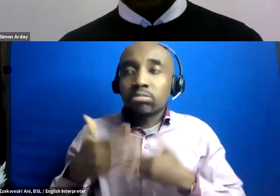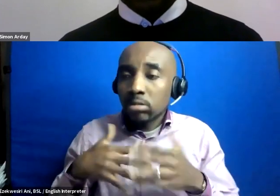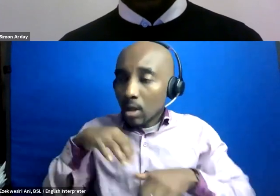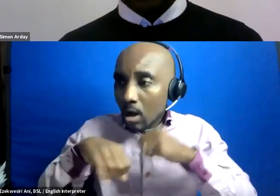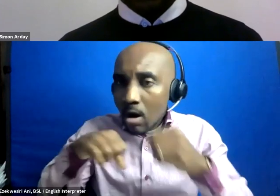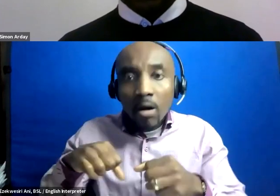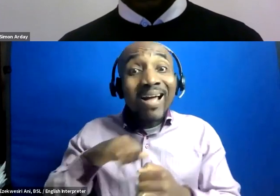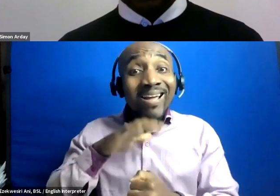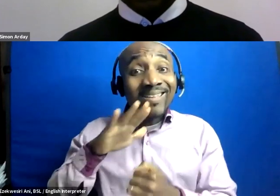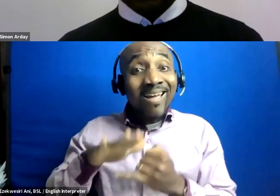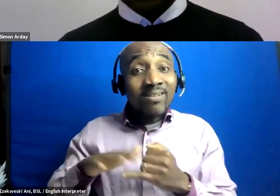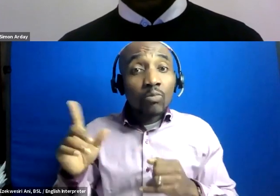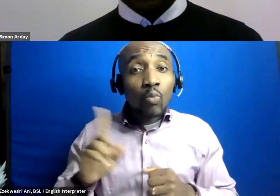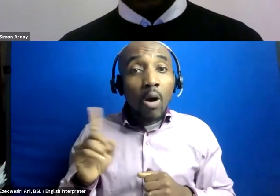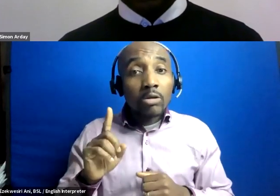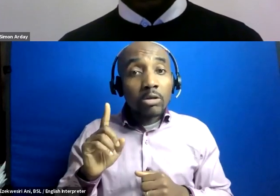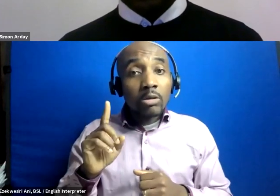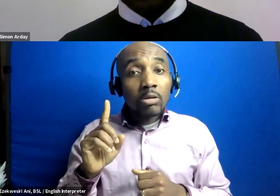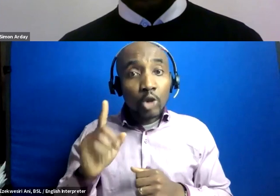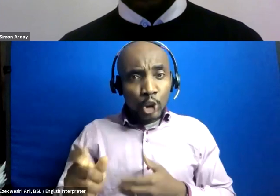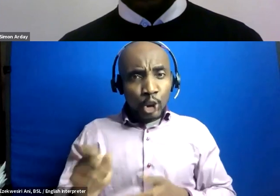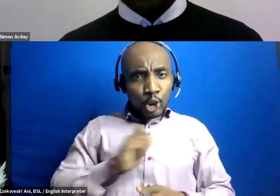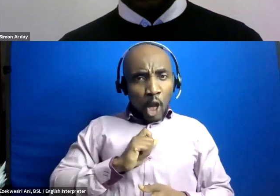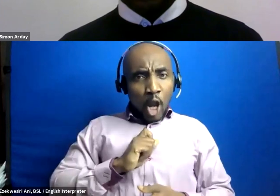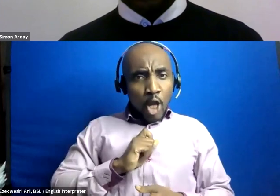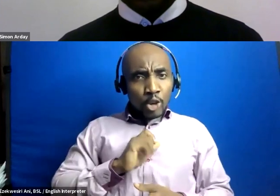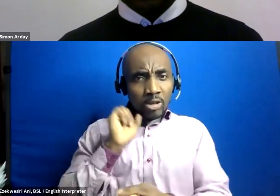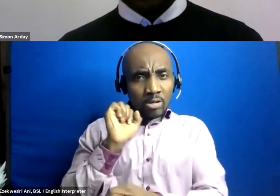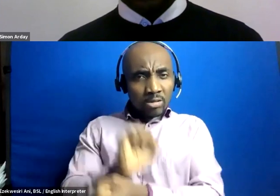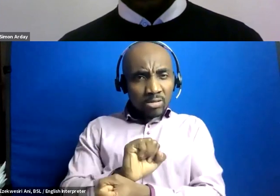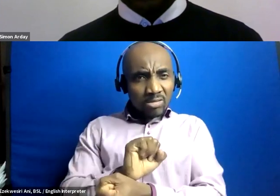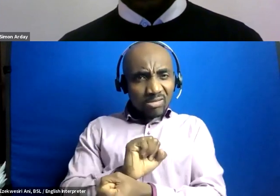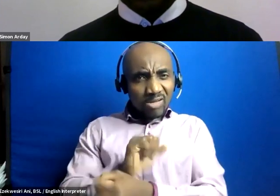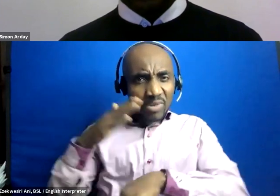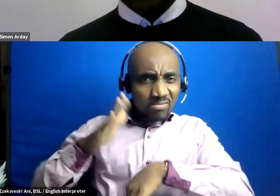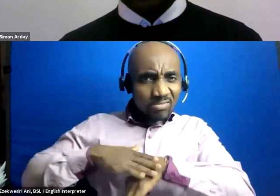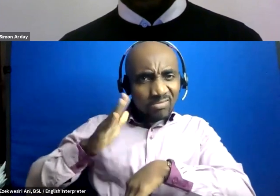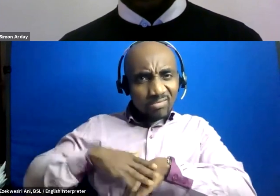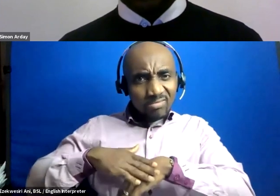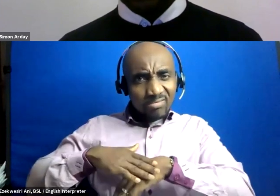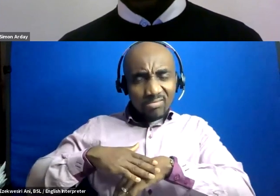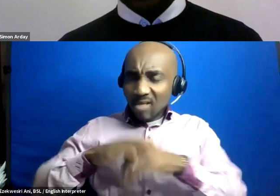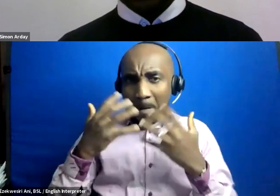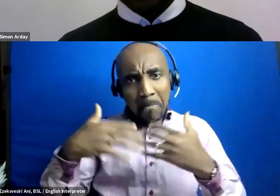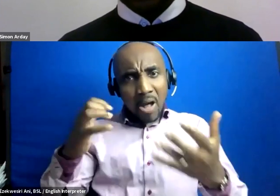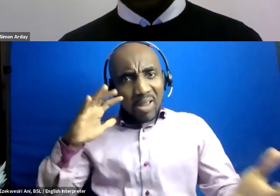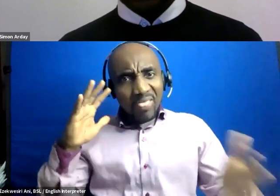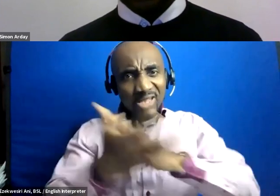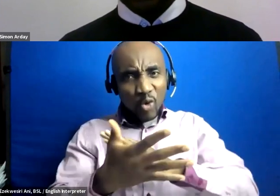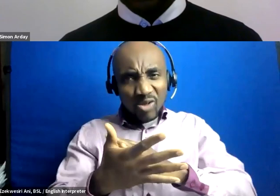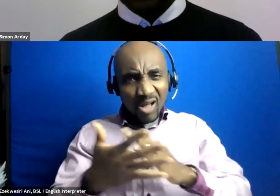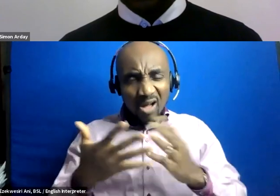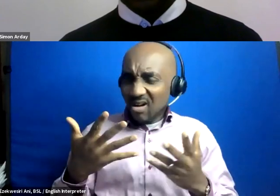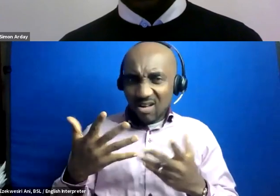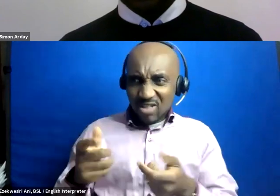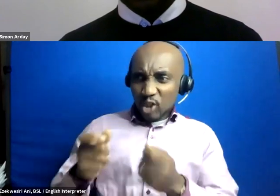charged with offences and of disturbing the peace, public disorder, basically treated